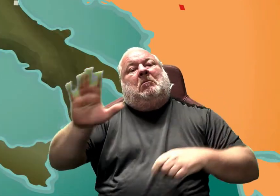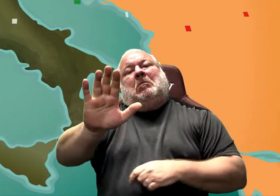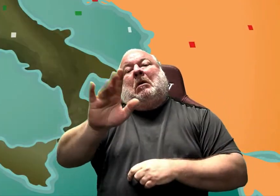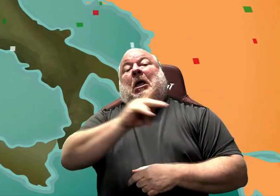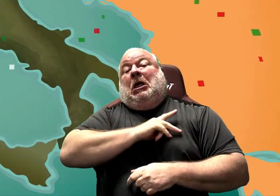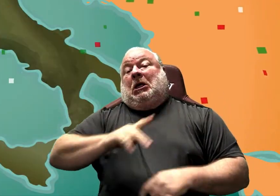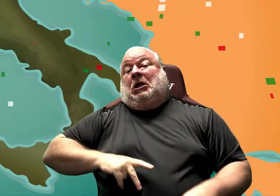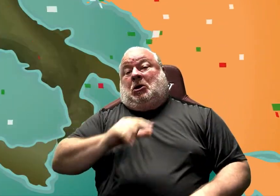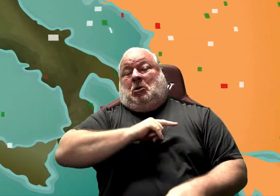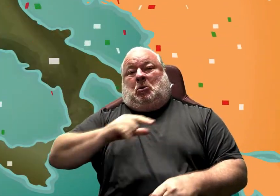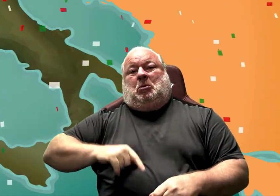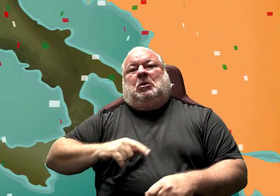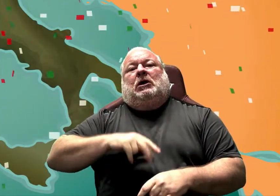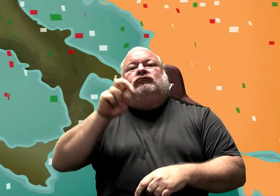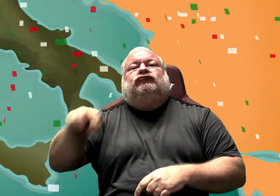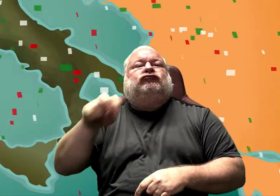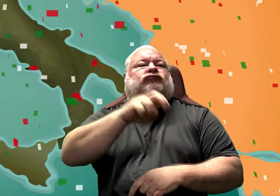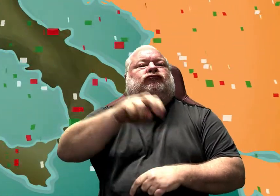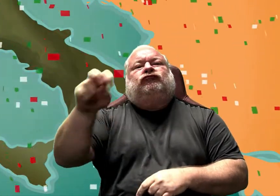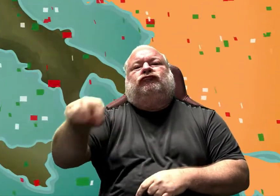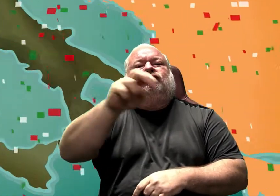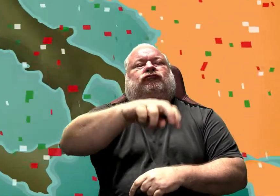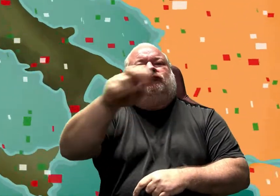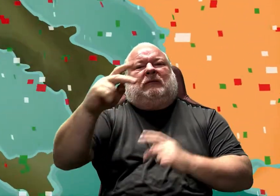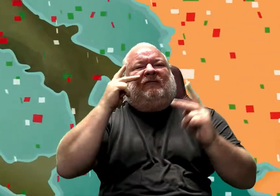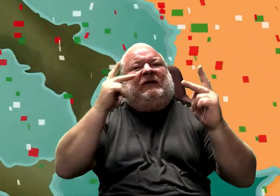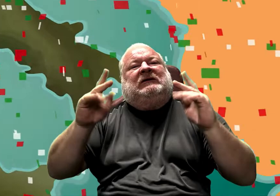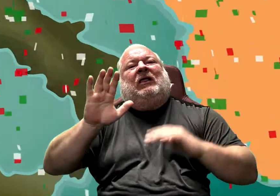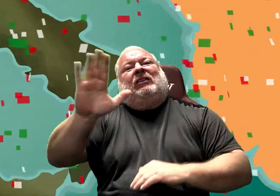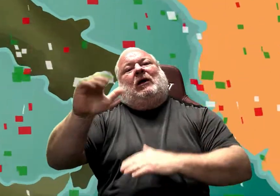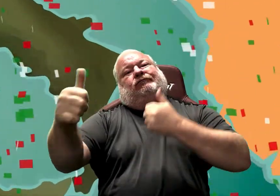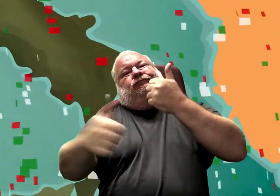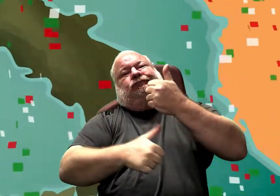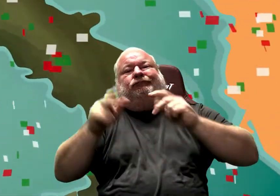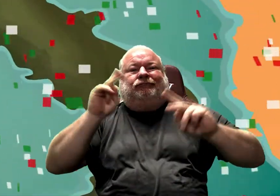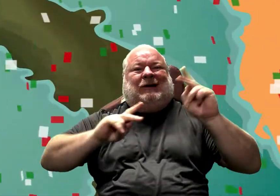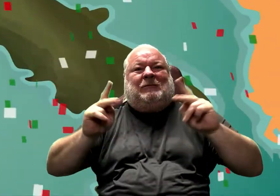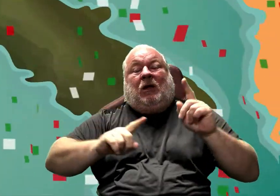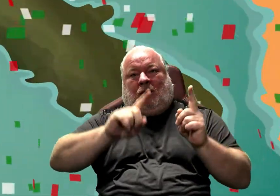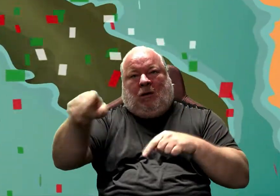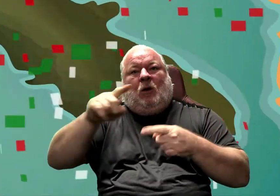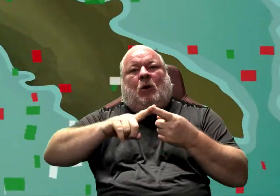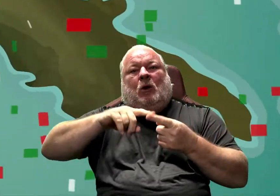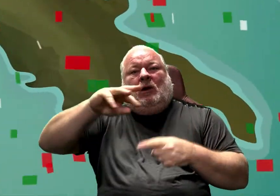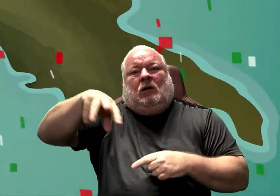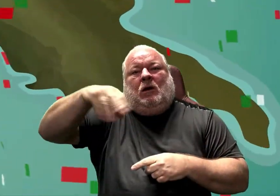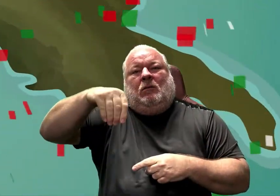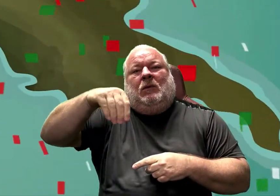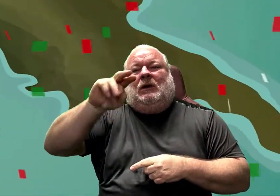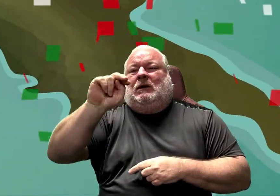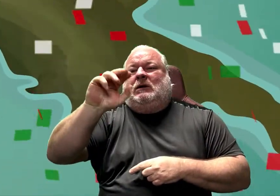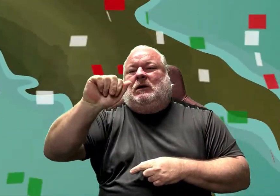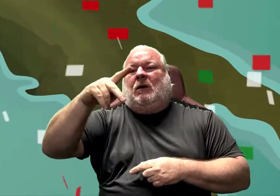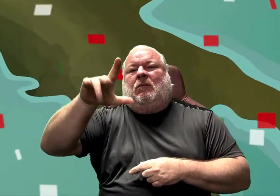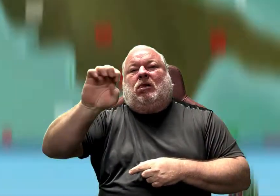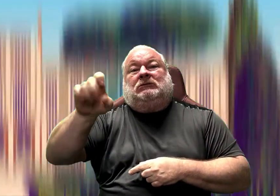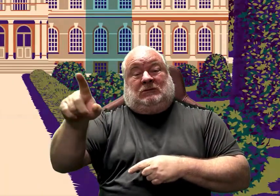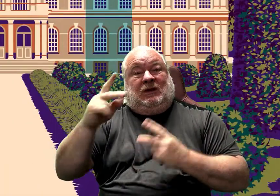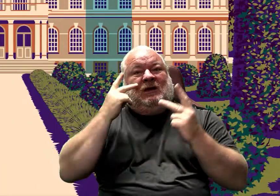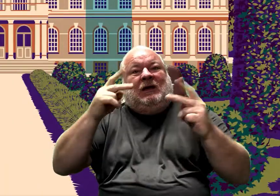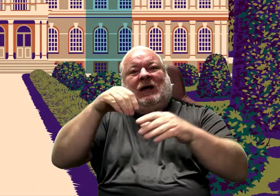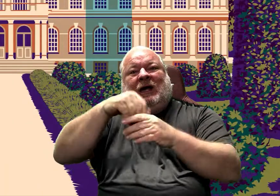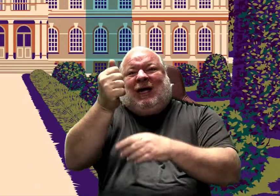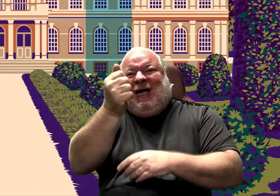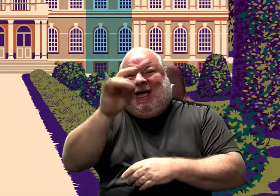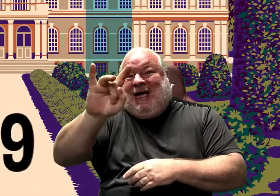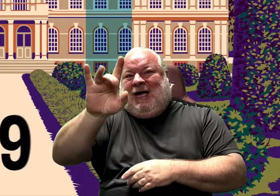stop by different regions around the country, including the city of Naples, which they visited in 1889. This